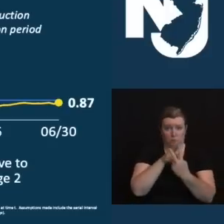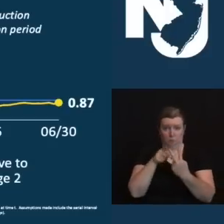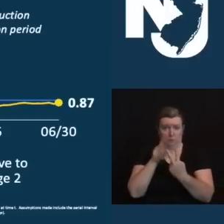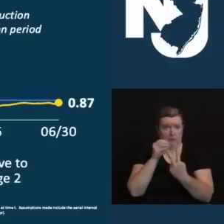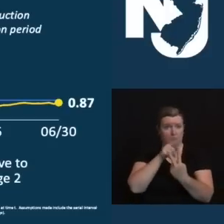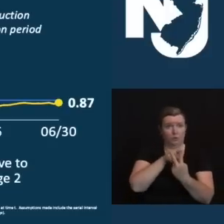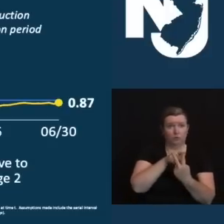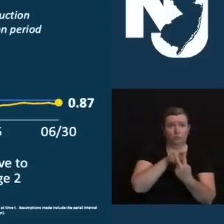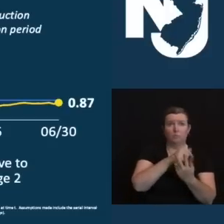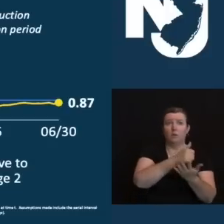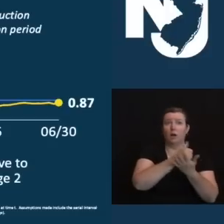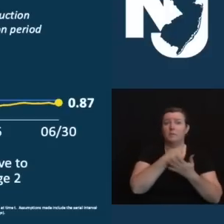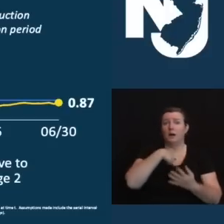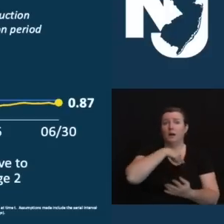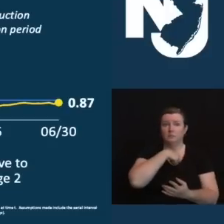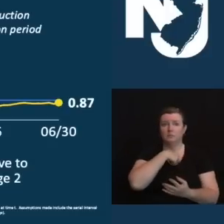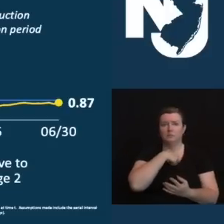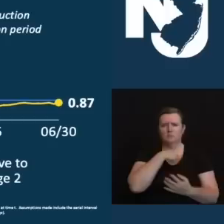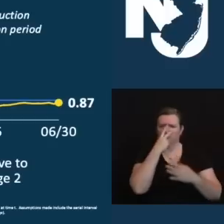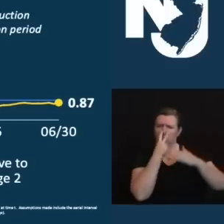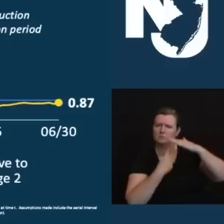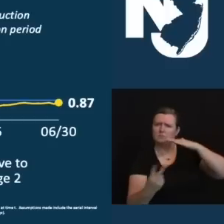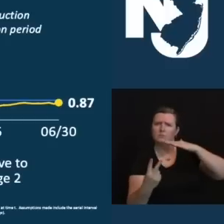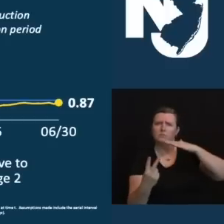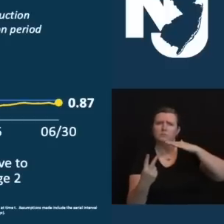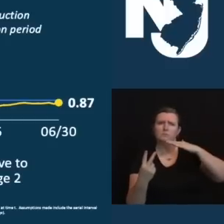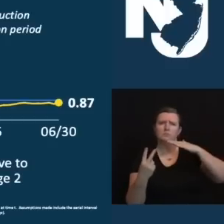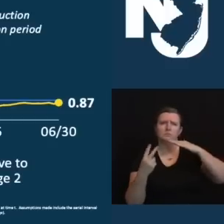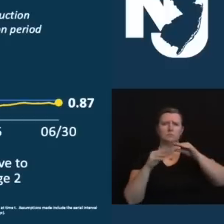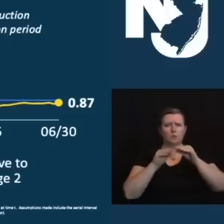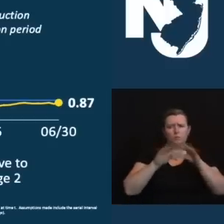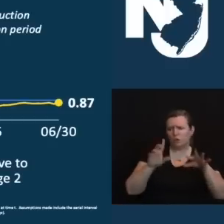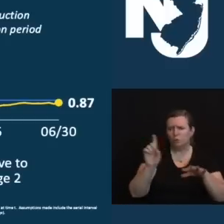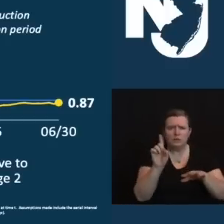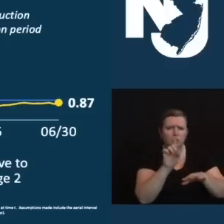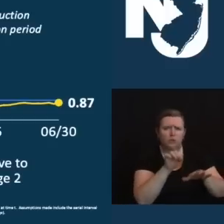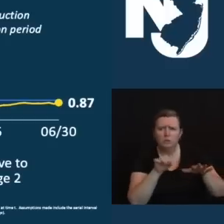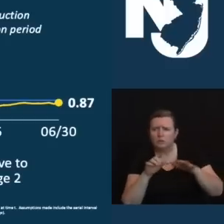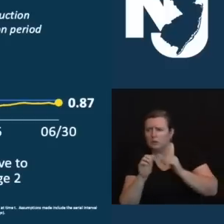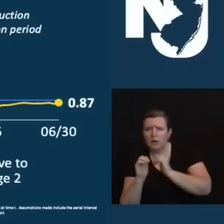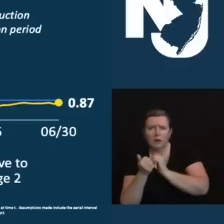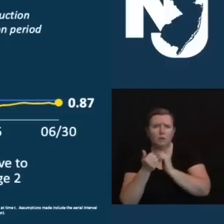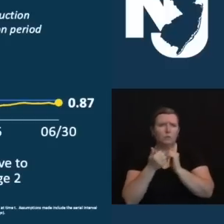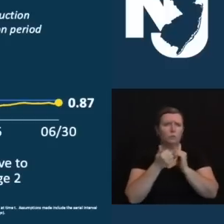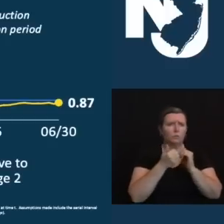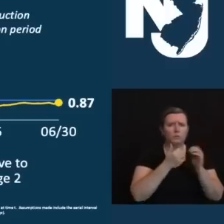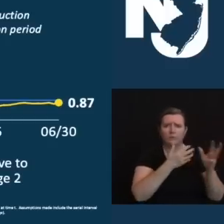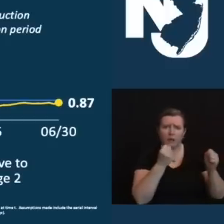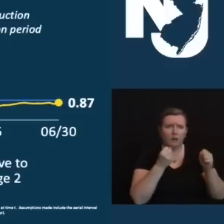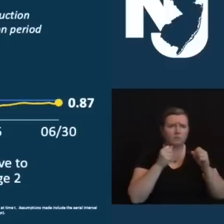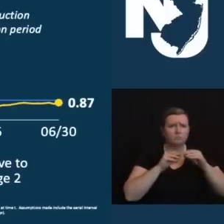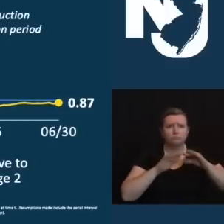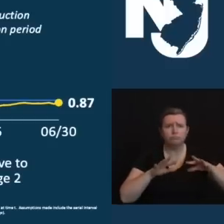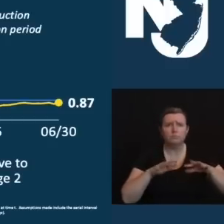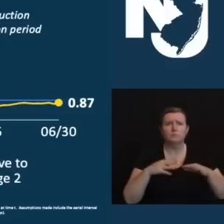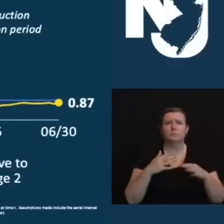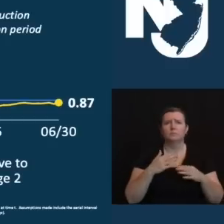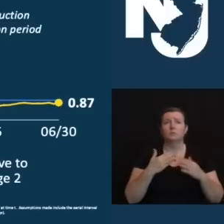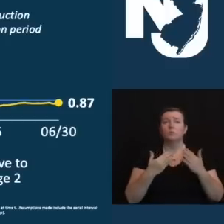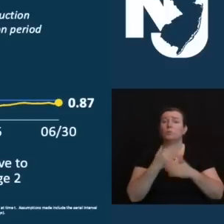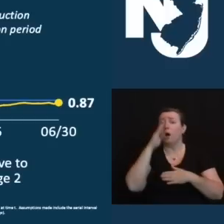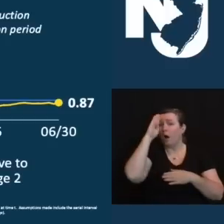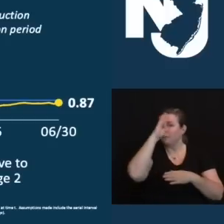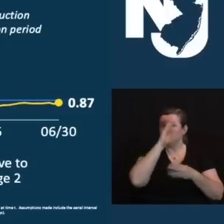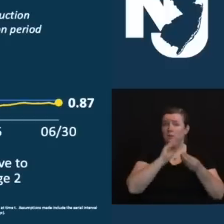how COVID-19 continues to spread, and alongside new hospitalizations are the most important non-hospital metrics we look